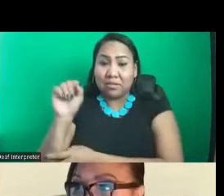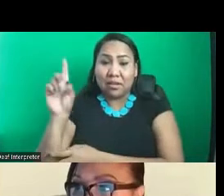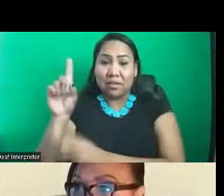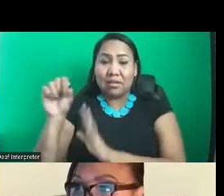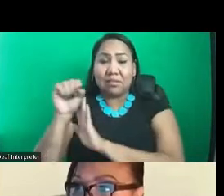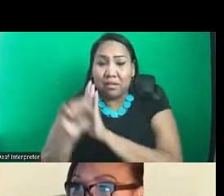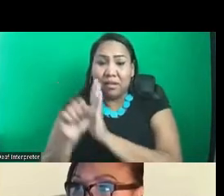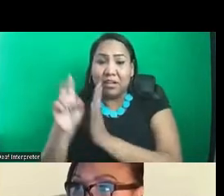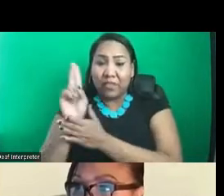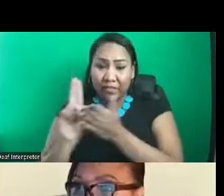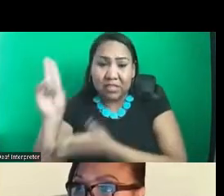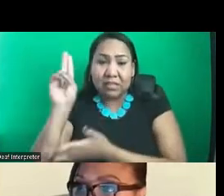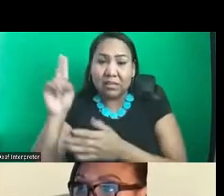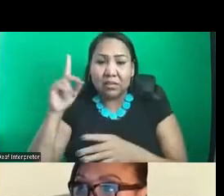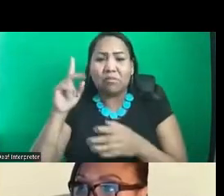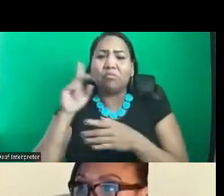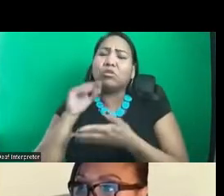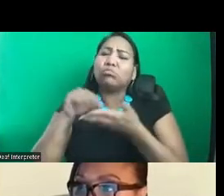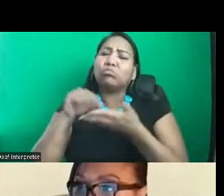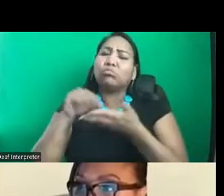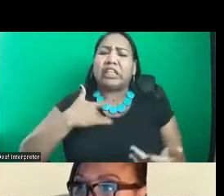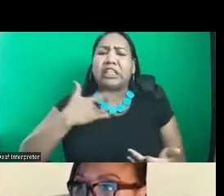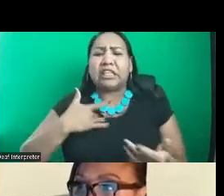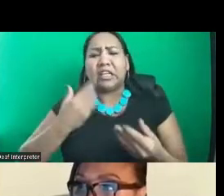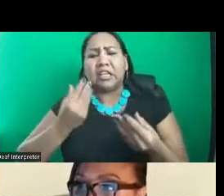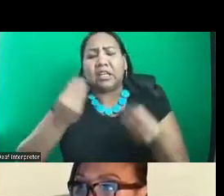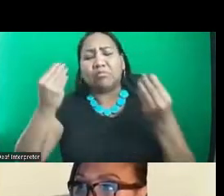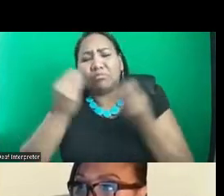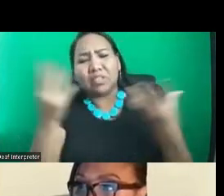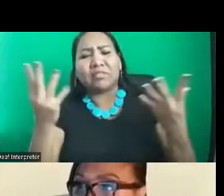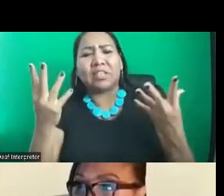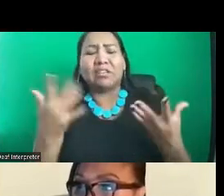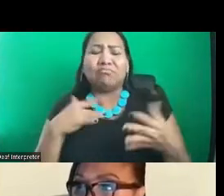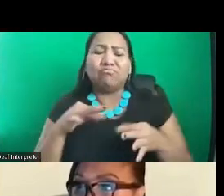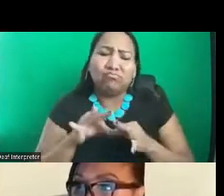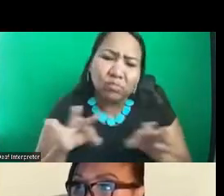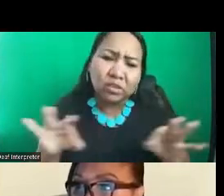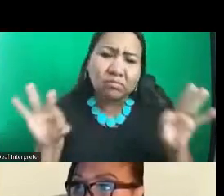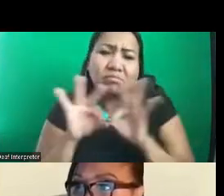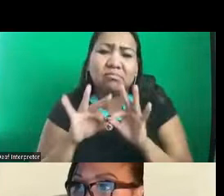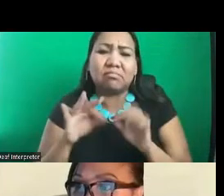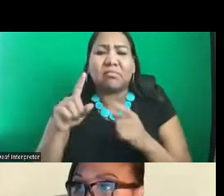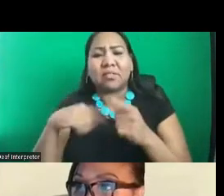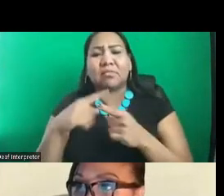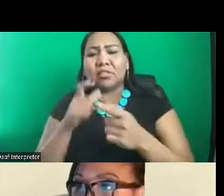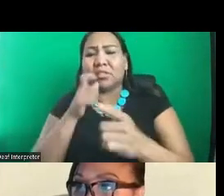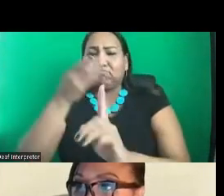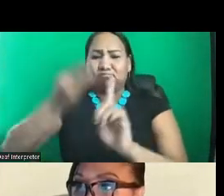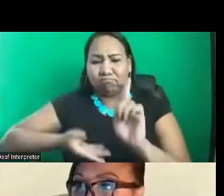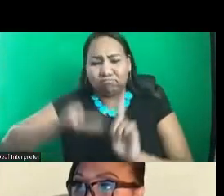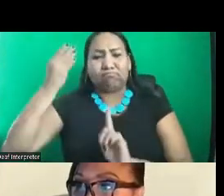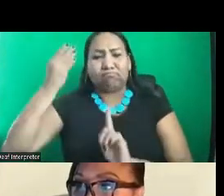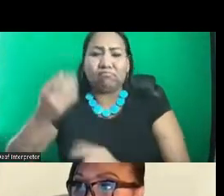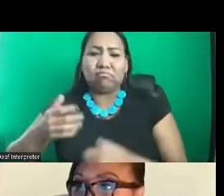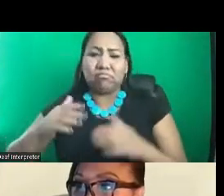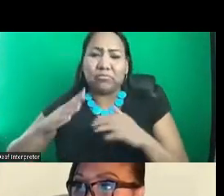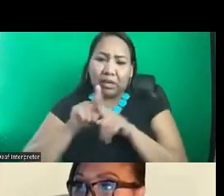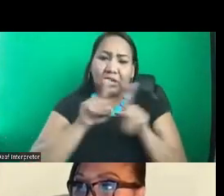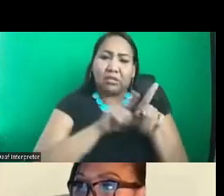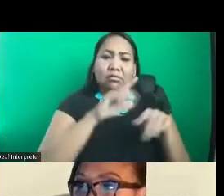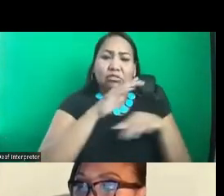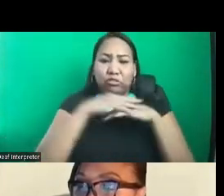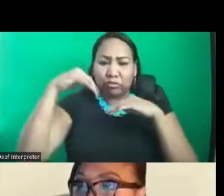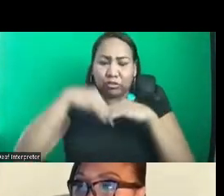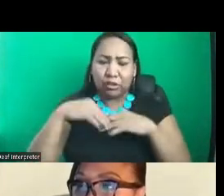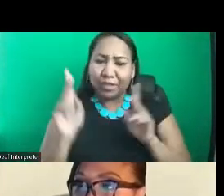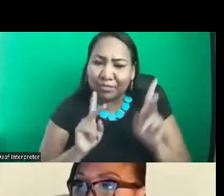feel beautiful and meaningful in terms of who they are as Indigenous. This includes